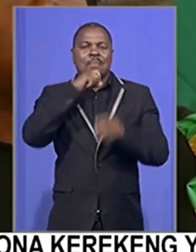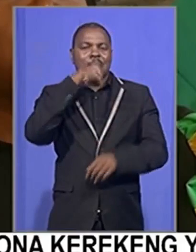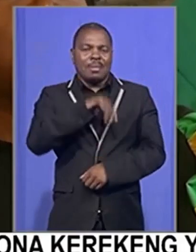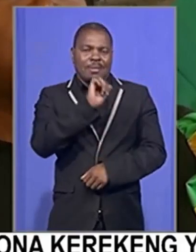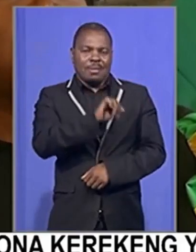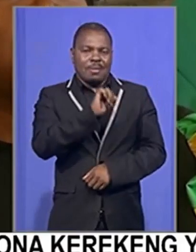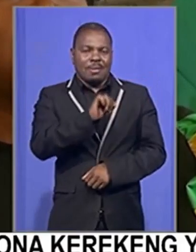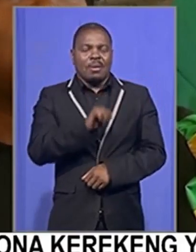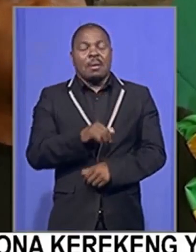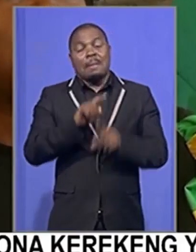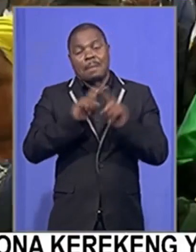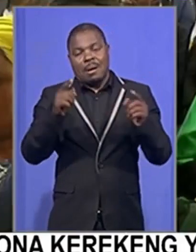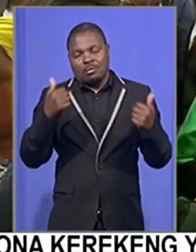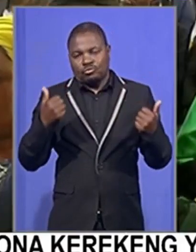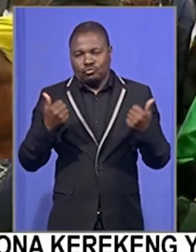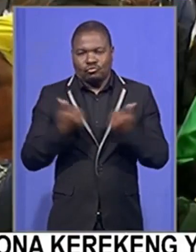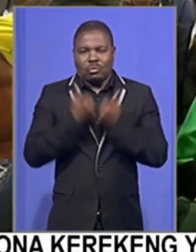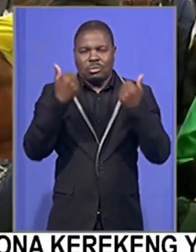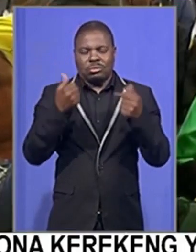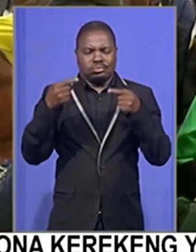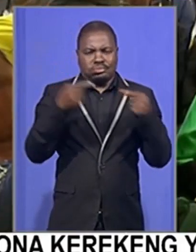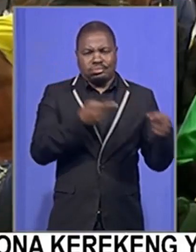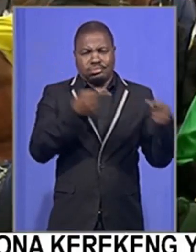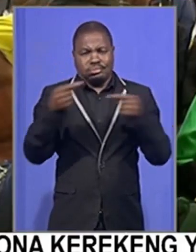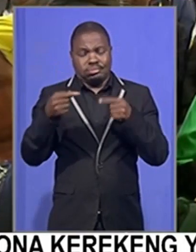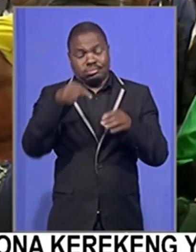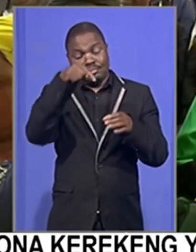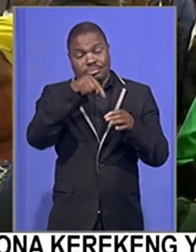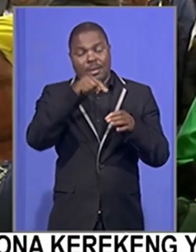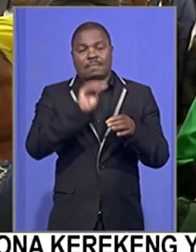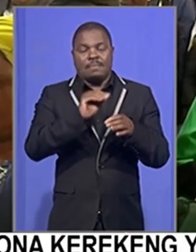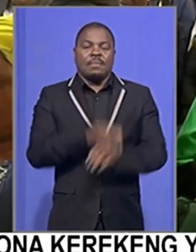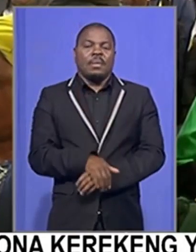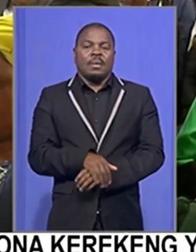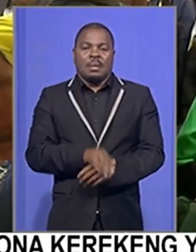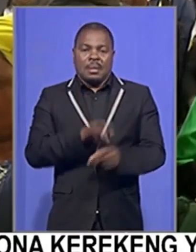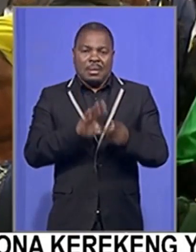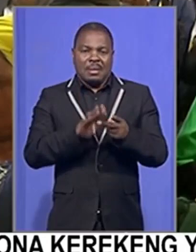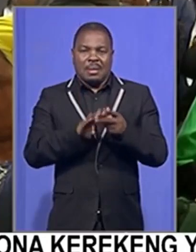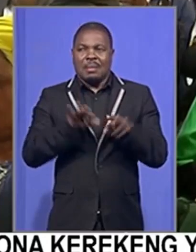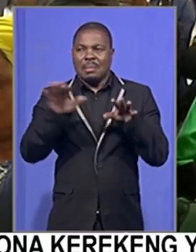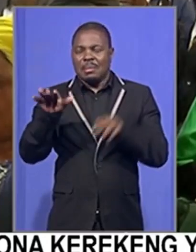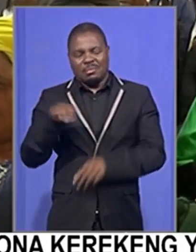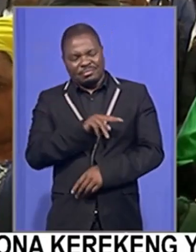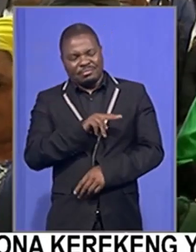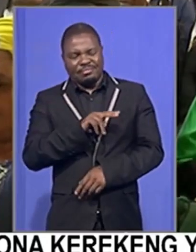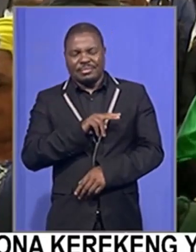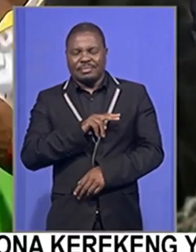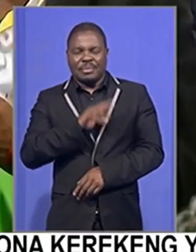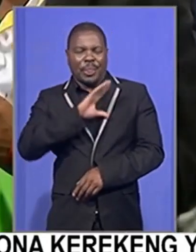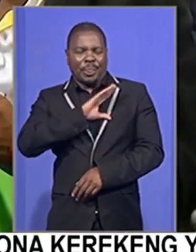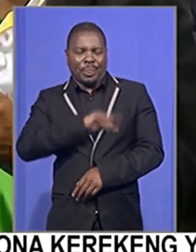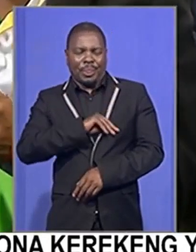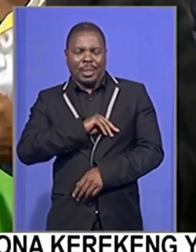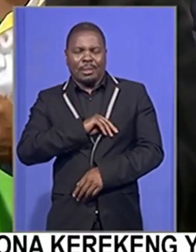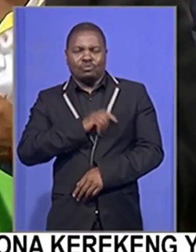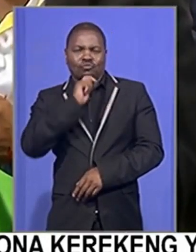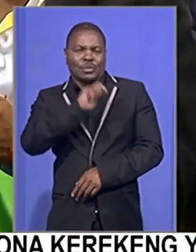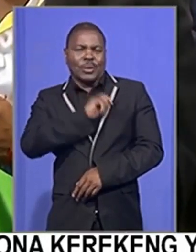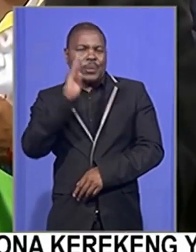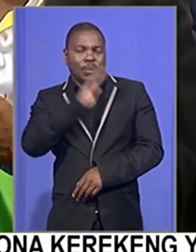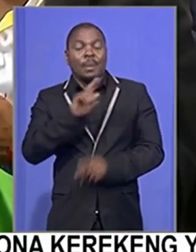monongwaga e tobane le diphephetso tsa dikgulagulano ka hara moga le tshepo e fokolang ya setšhaba nakong ena eo go